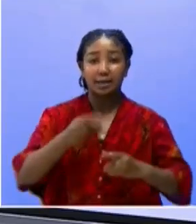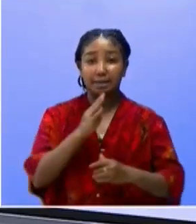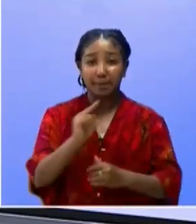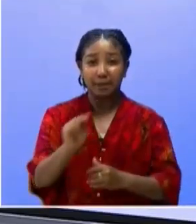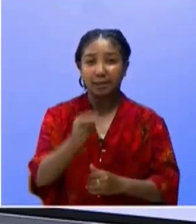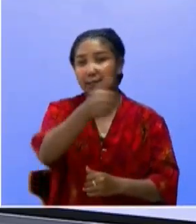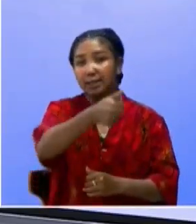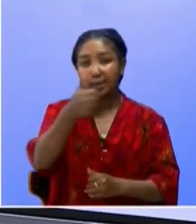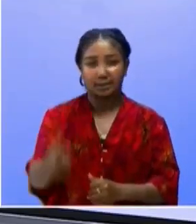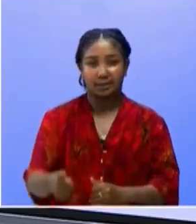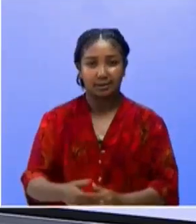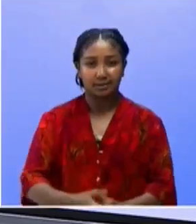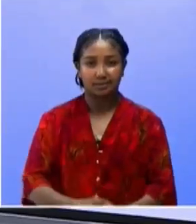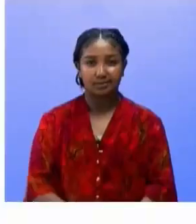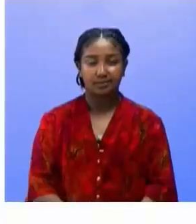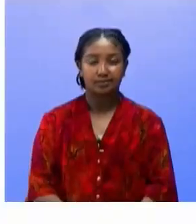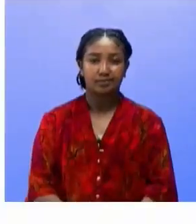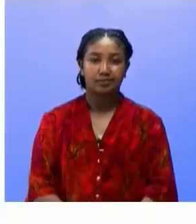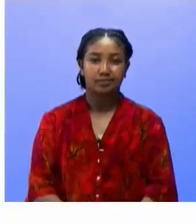in Addis.